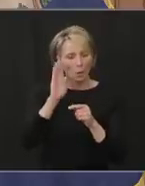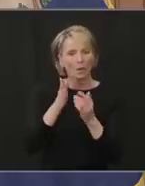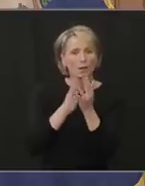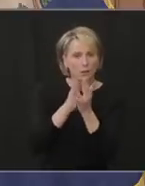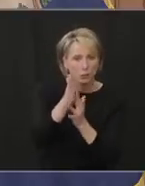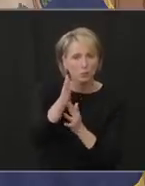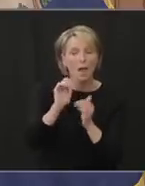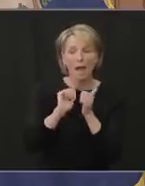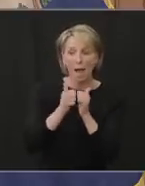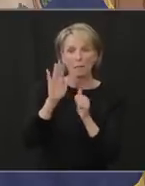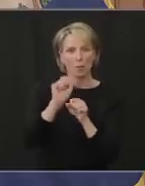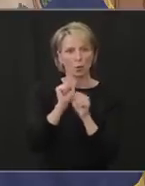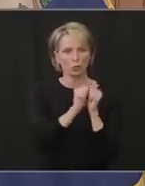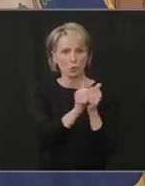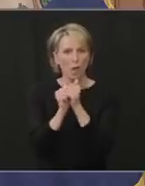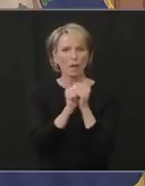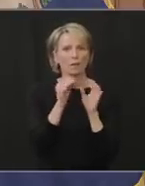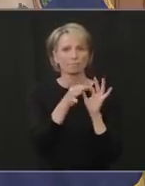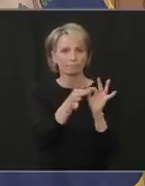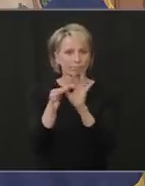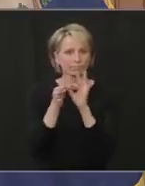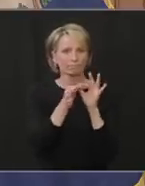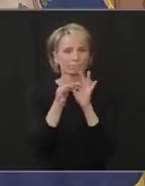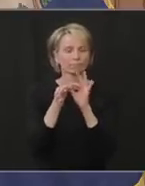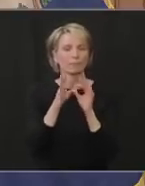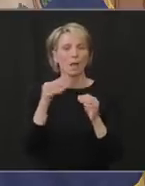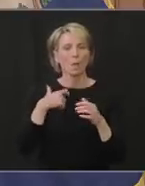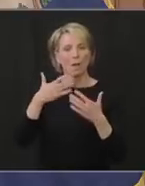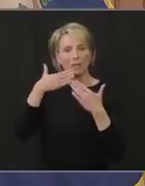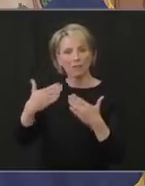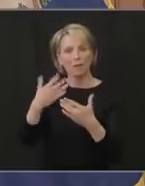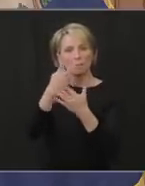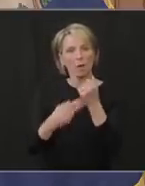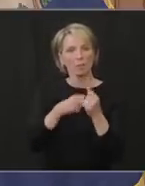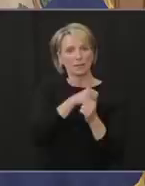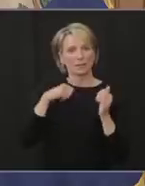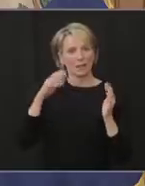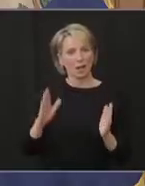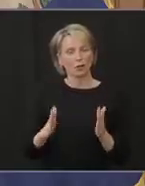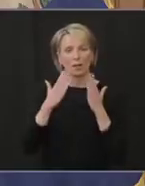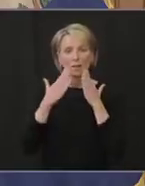this by working together. And with that, I got to thank Chris and Dick. Thank you